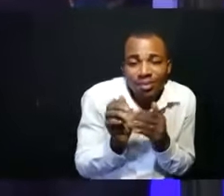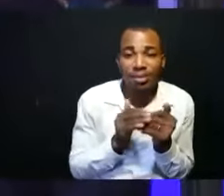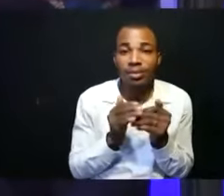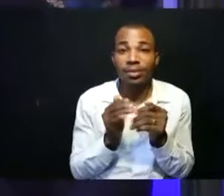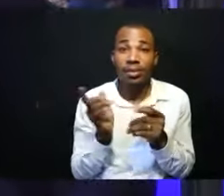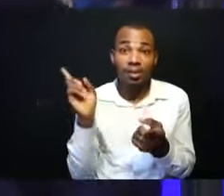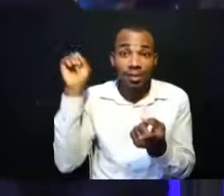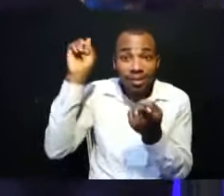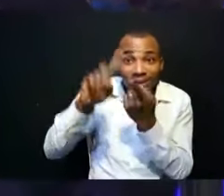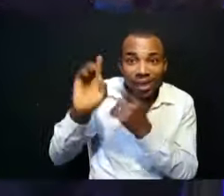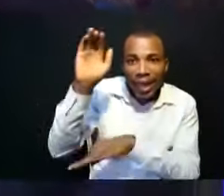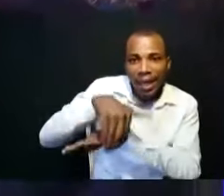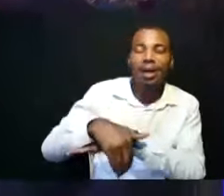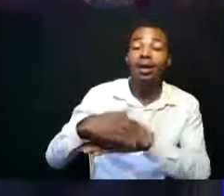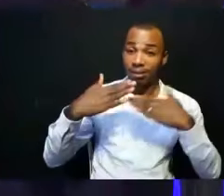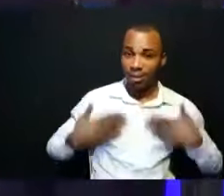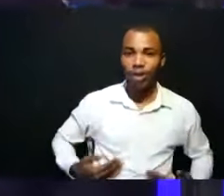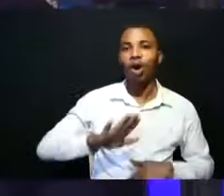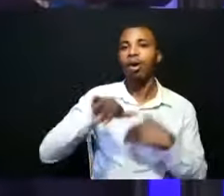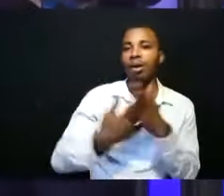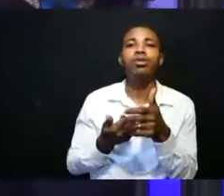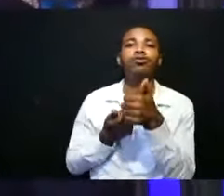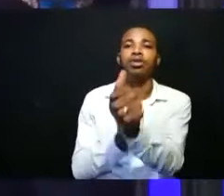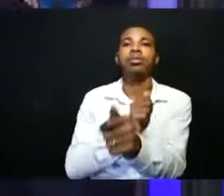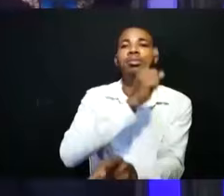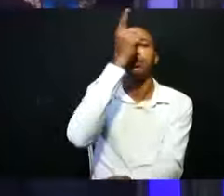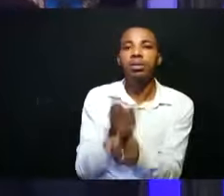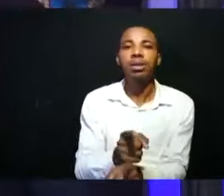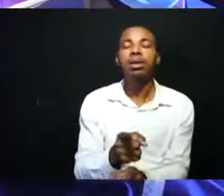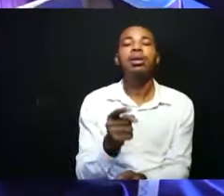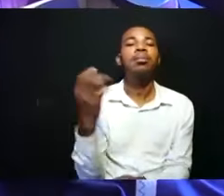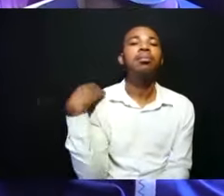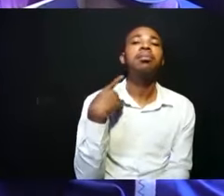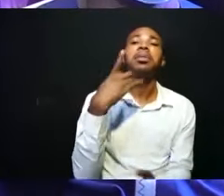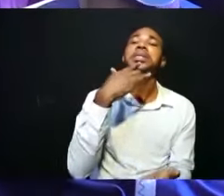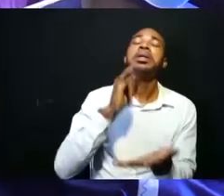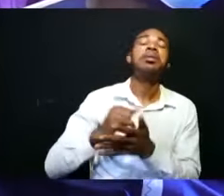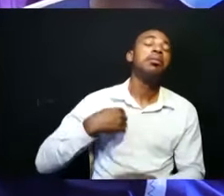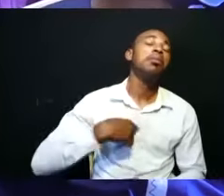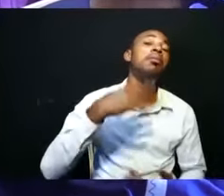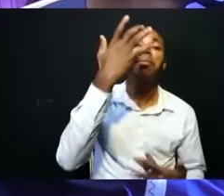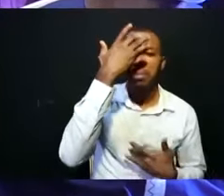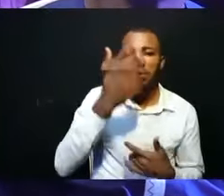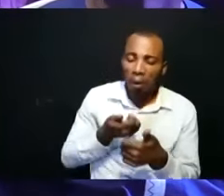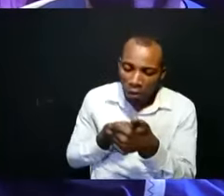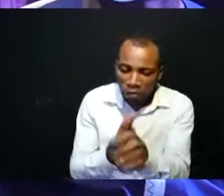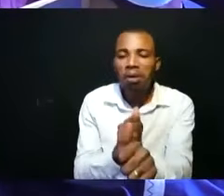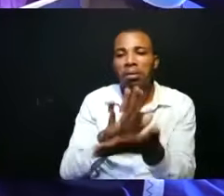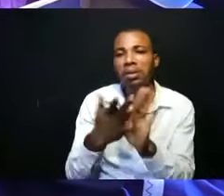By evening, all of them, the other parts will say that master says we are sick. Adien sano na ni pedu akwa ni